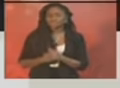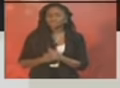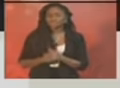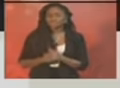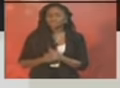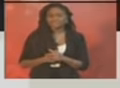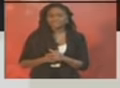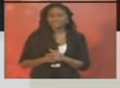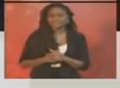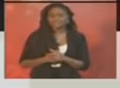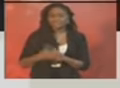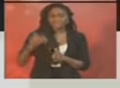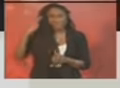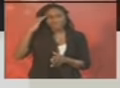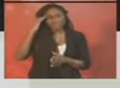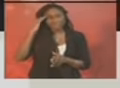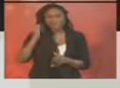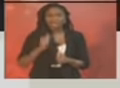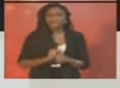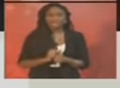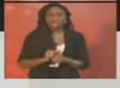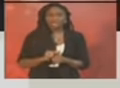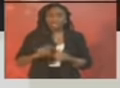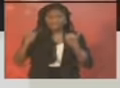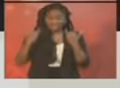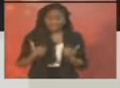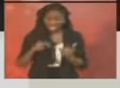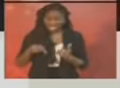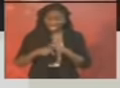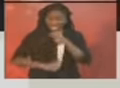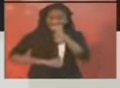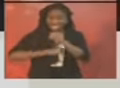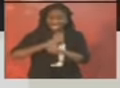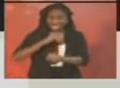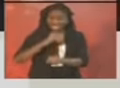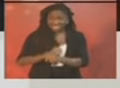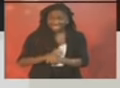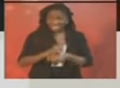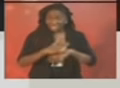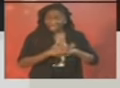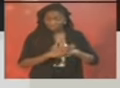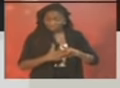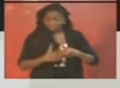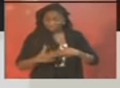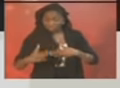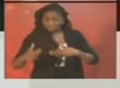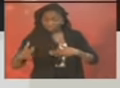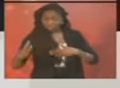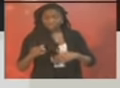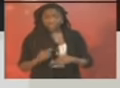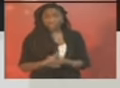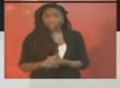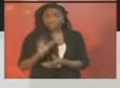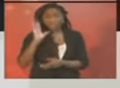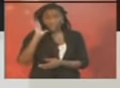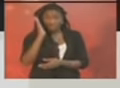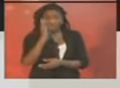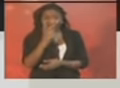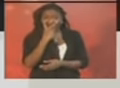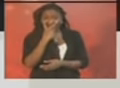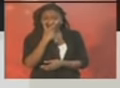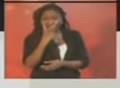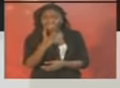not happening where one is finished. For this entire year, we're going to have our acute presentations, our